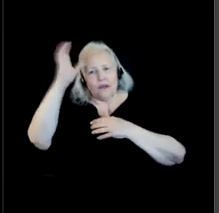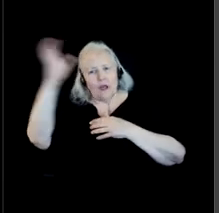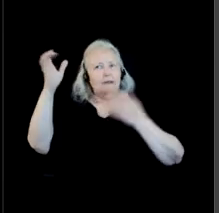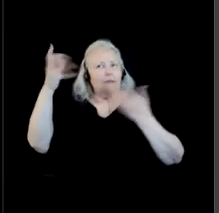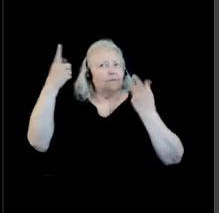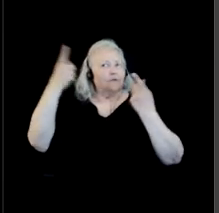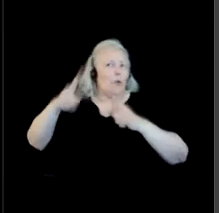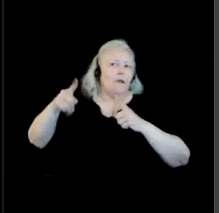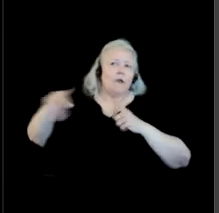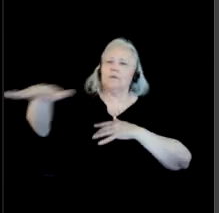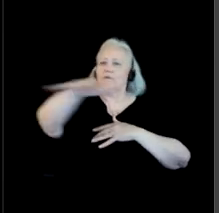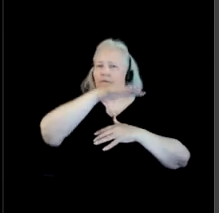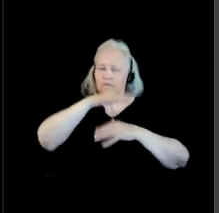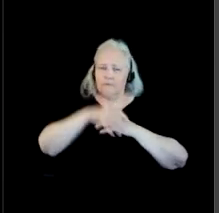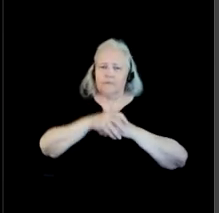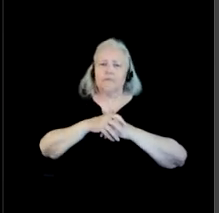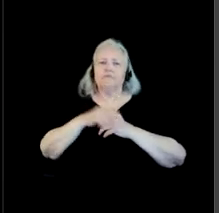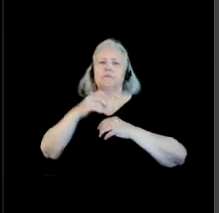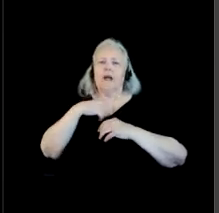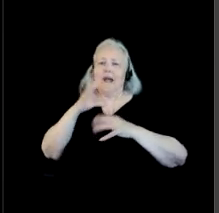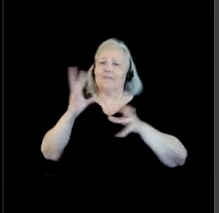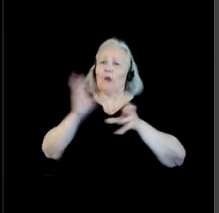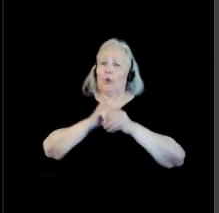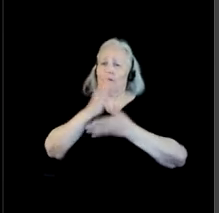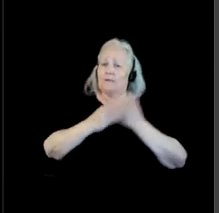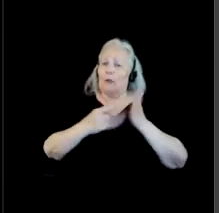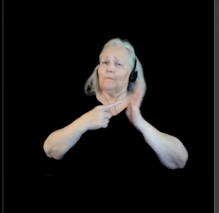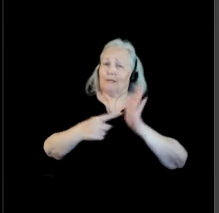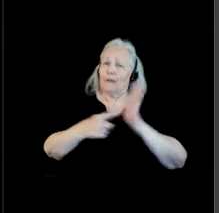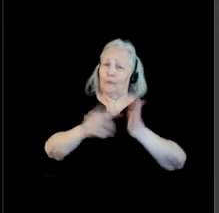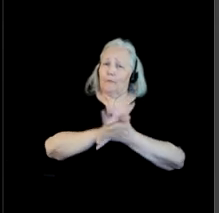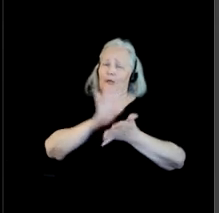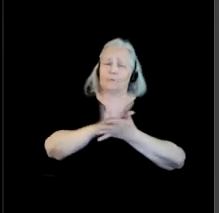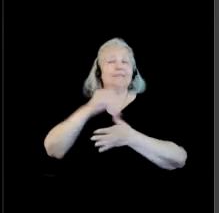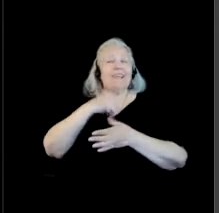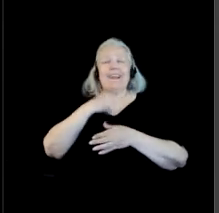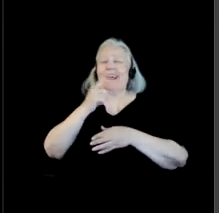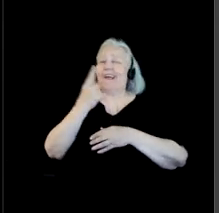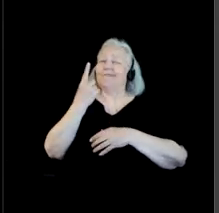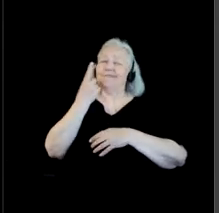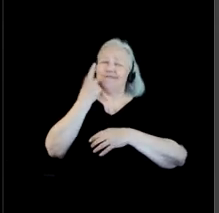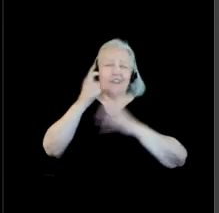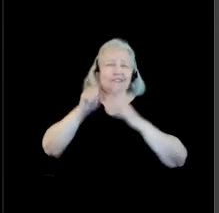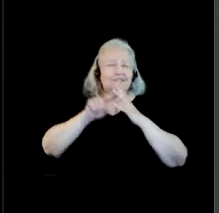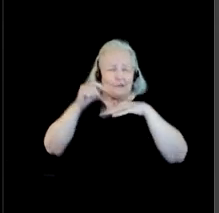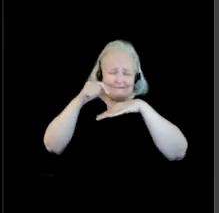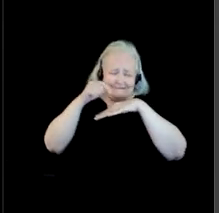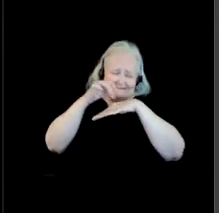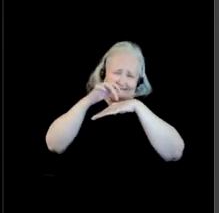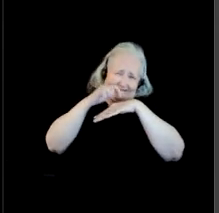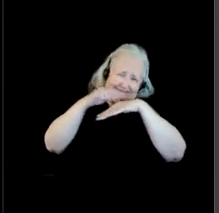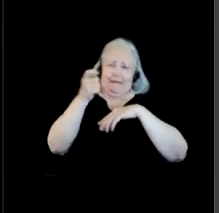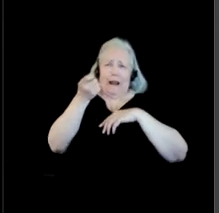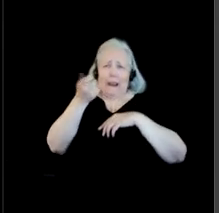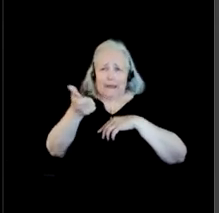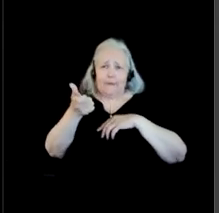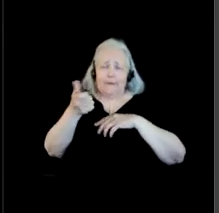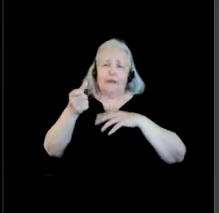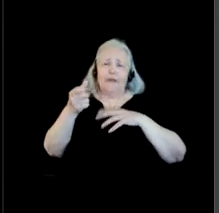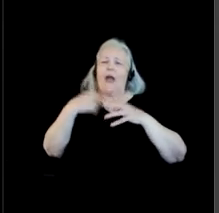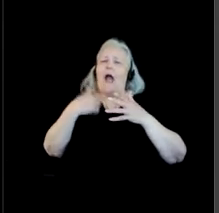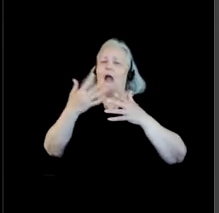I put in example papers, and I've really only scratched the surface So we can have some more time for discussion